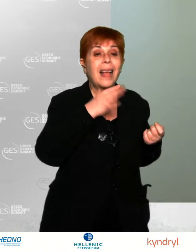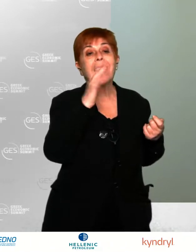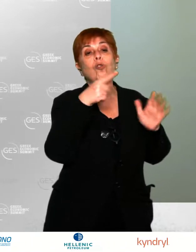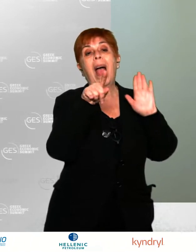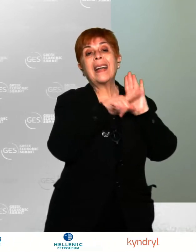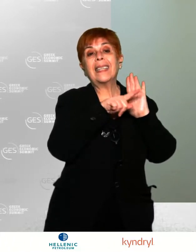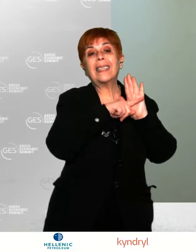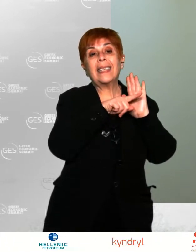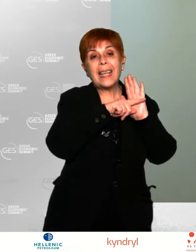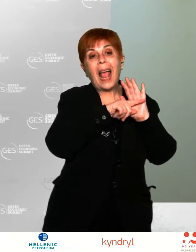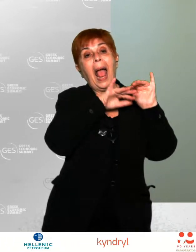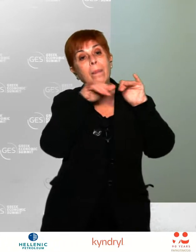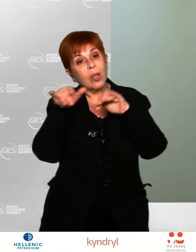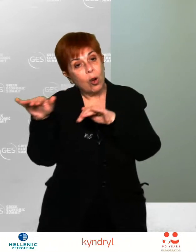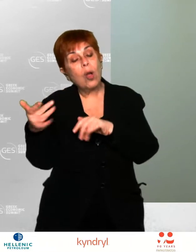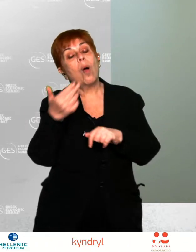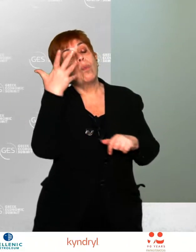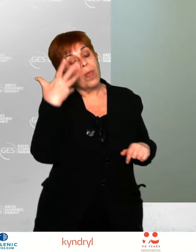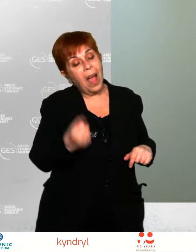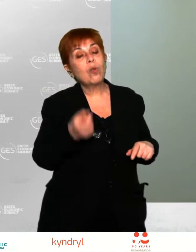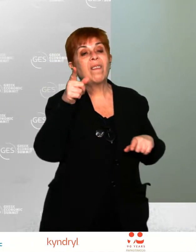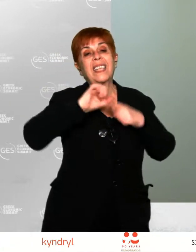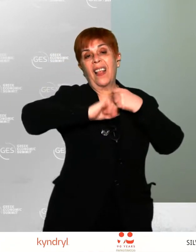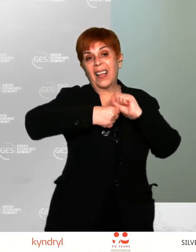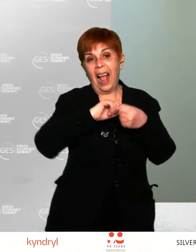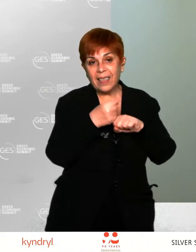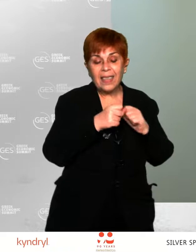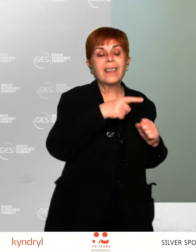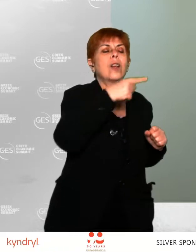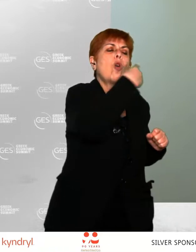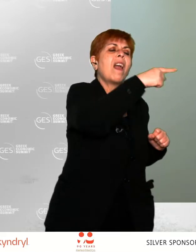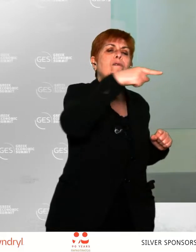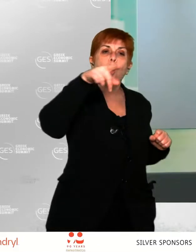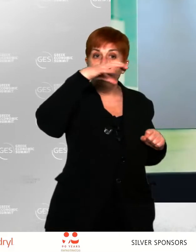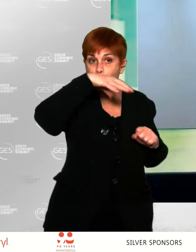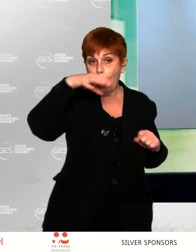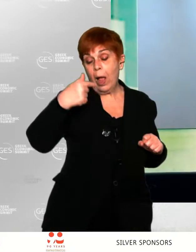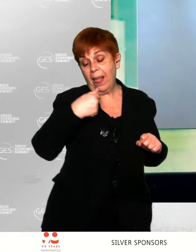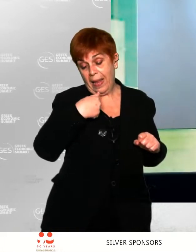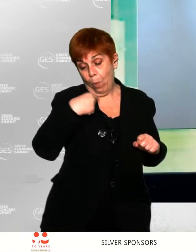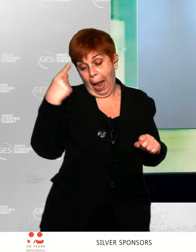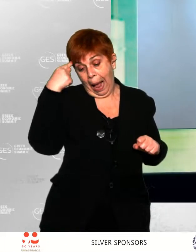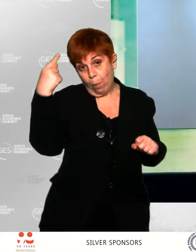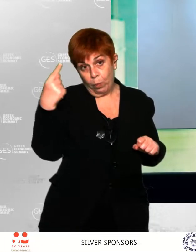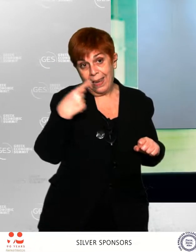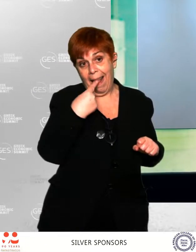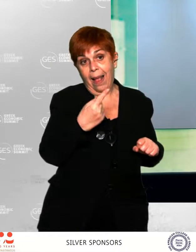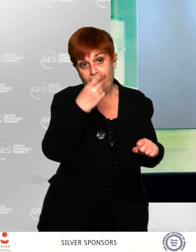My view is, if we spread this and don't immediately have